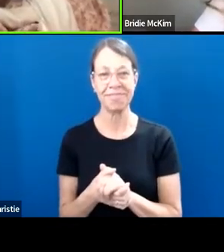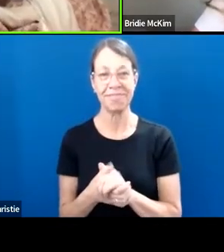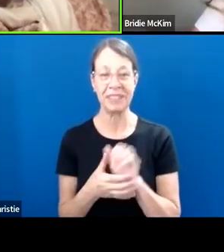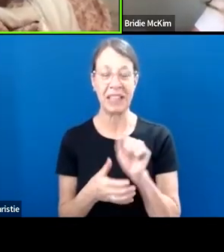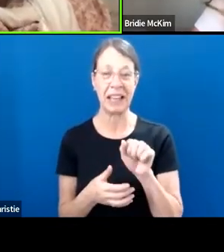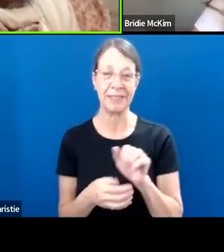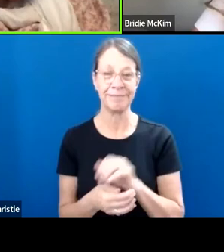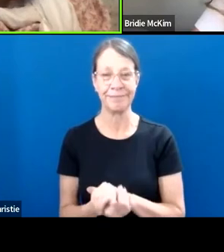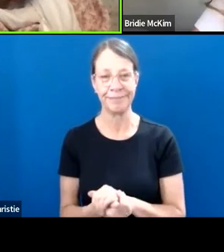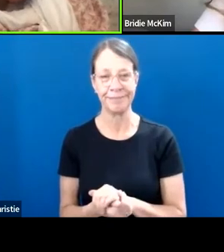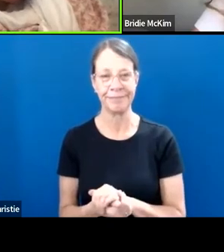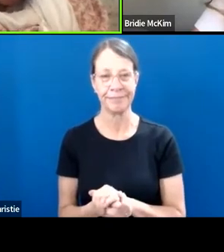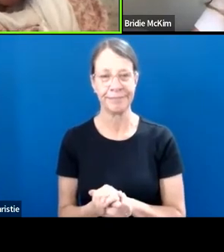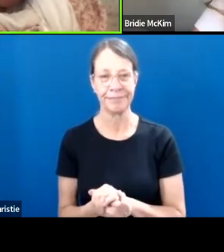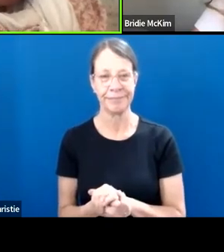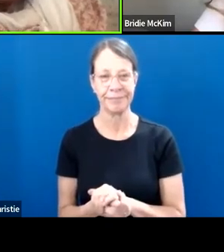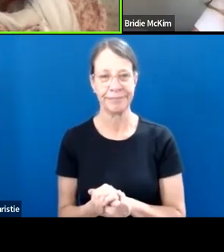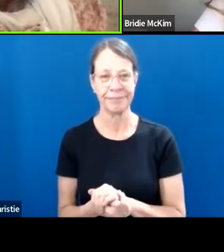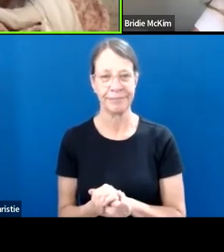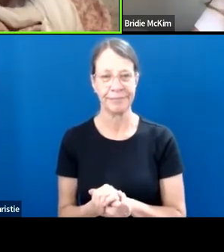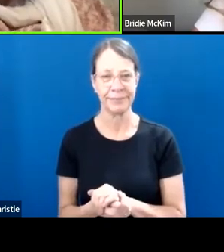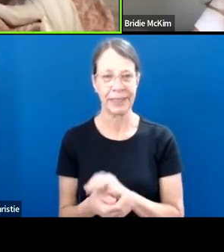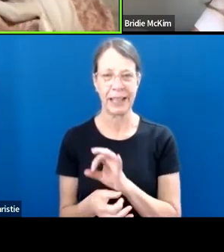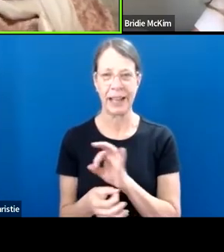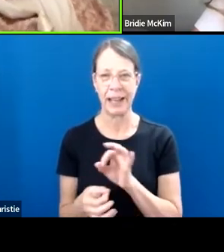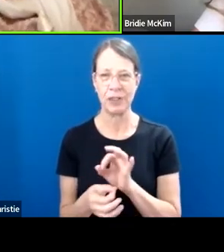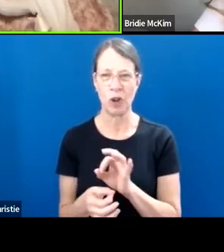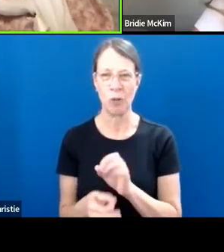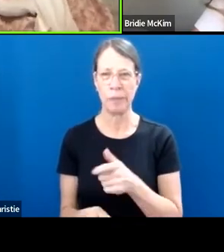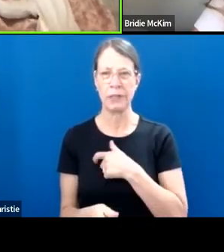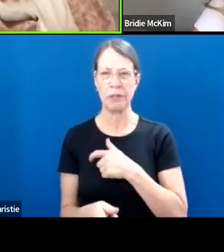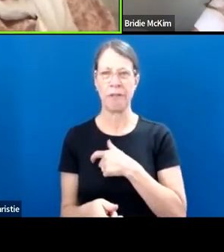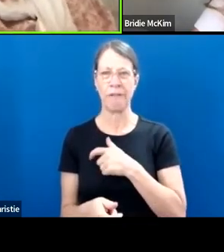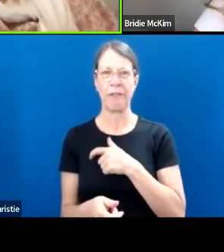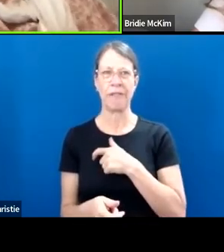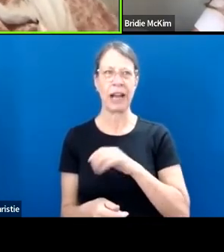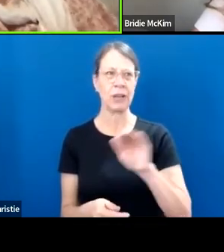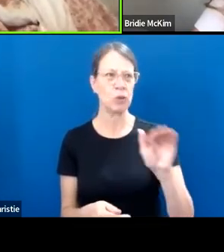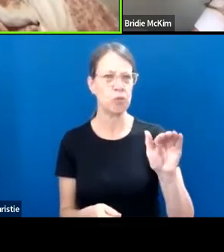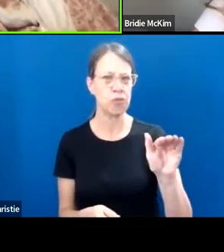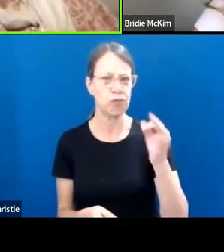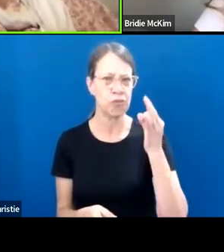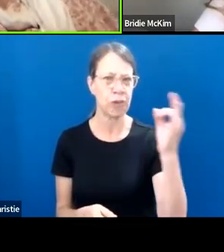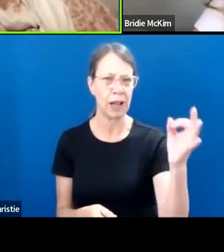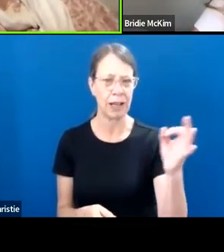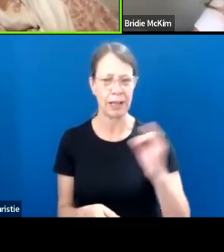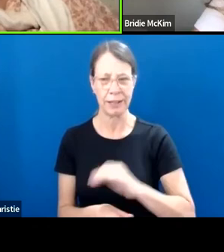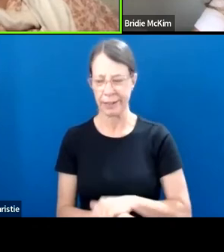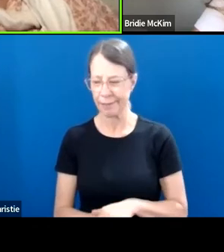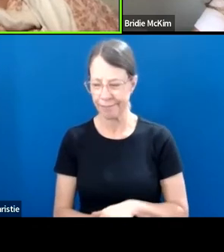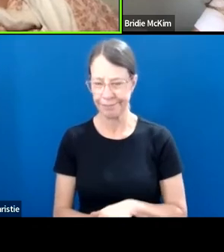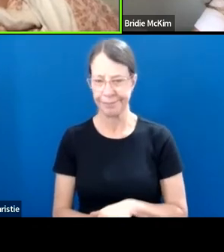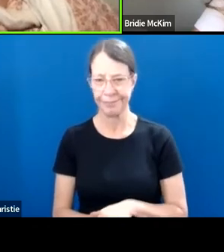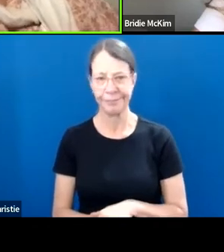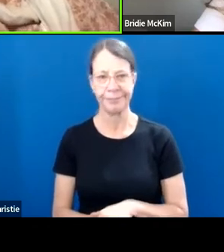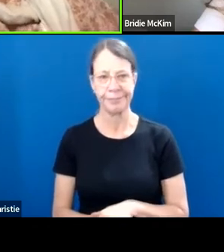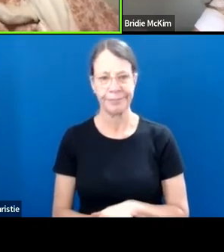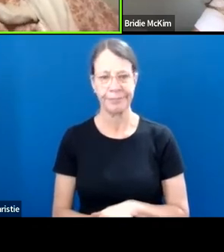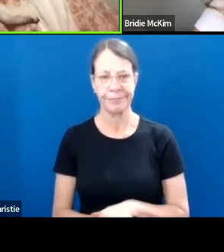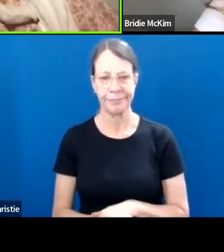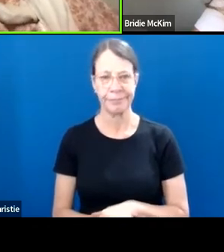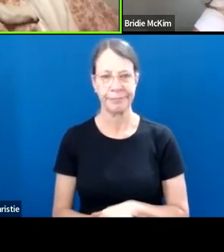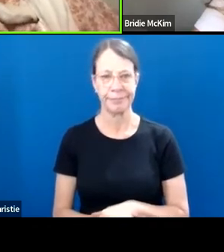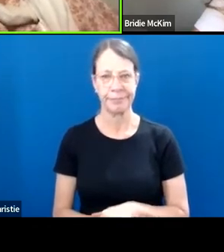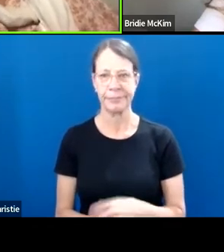situations and not being afraid to reach out. What I would say is that this